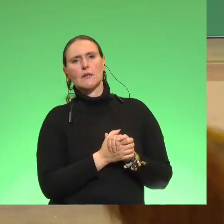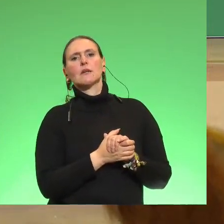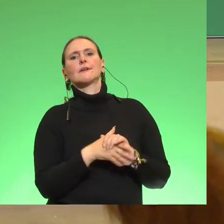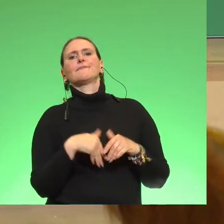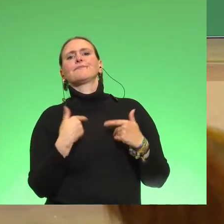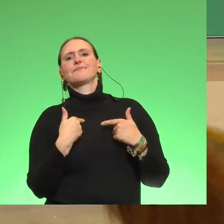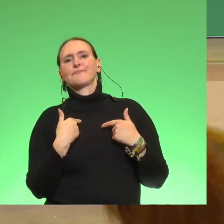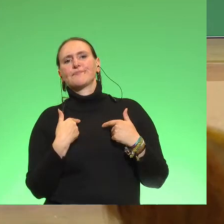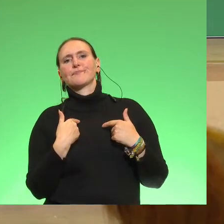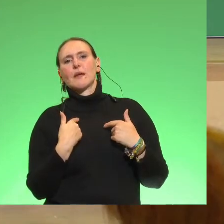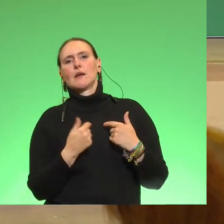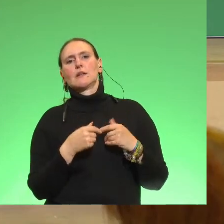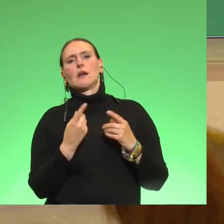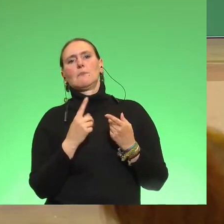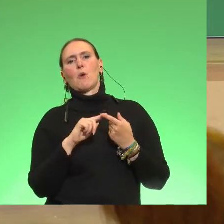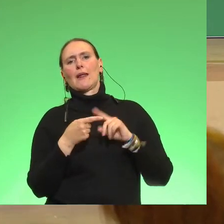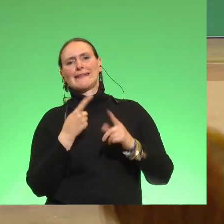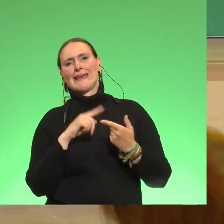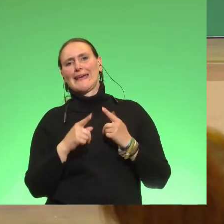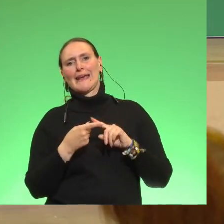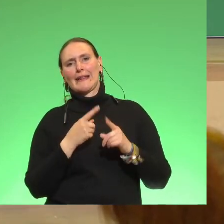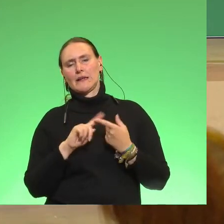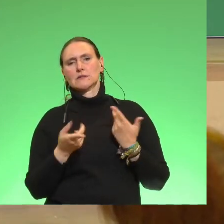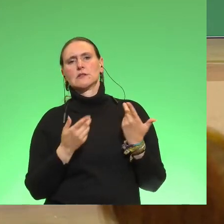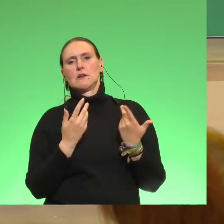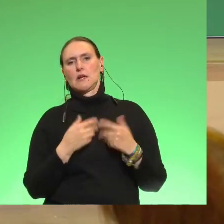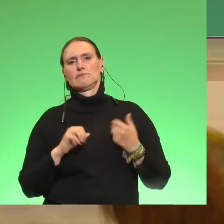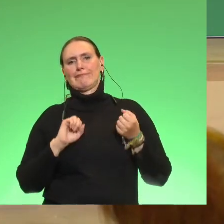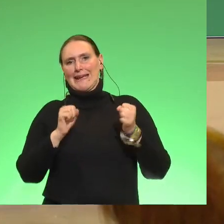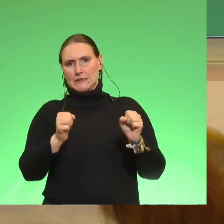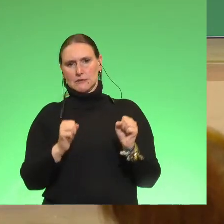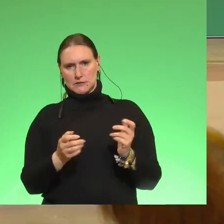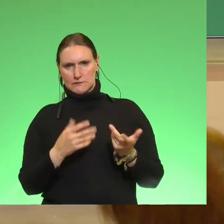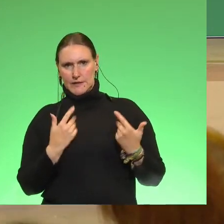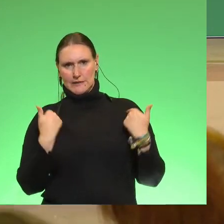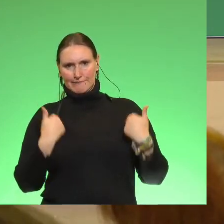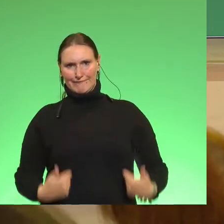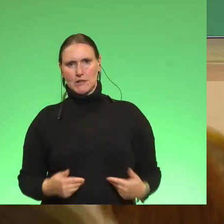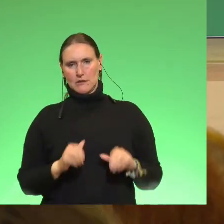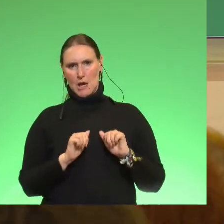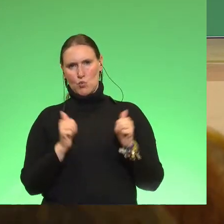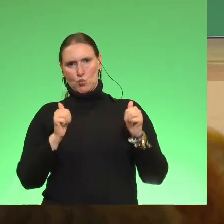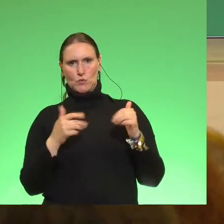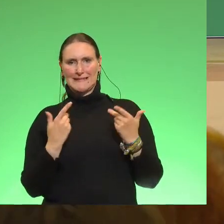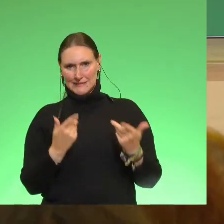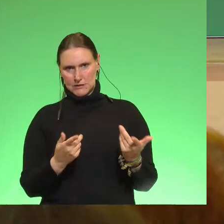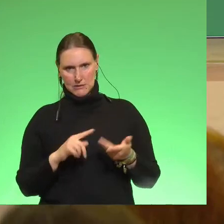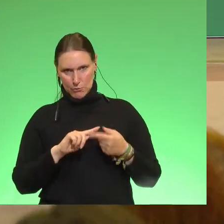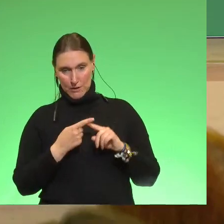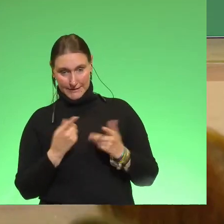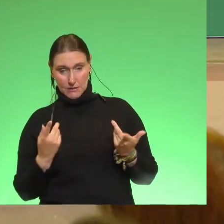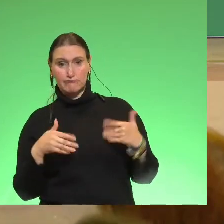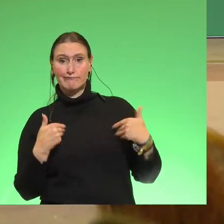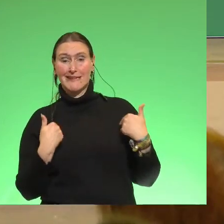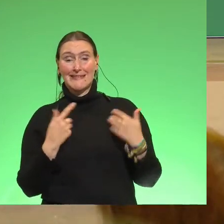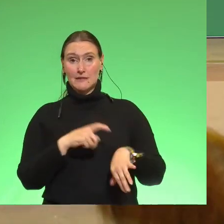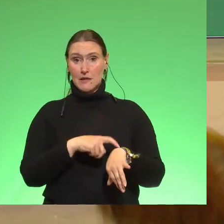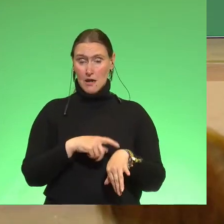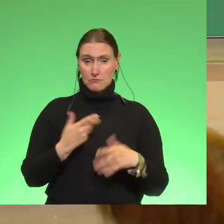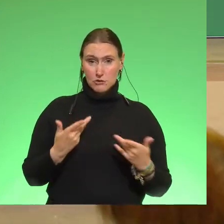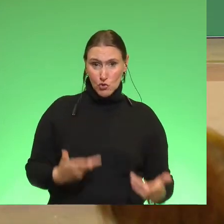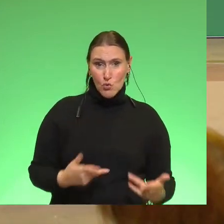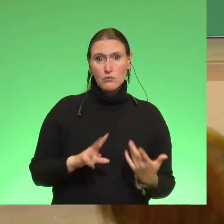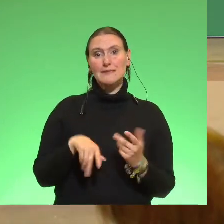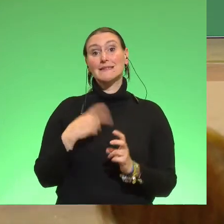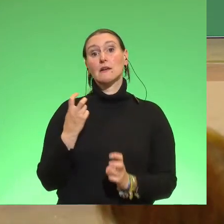politics, all our acts are political acts. Yeah? On the other hand, we live in a time that is very hard, that everything we